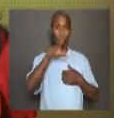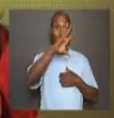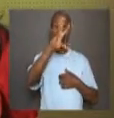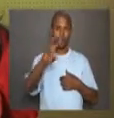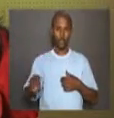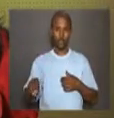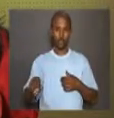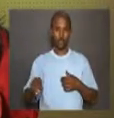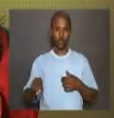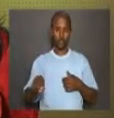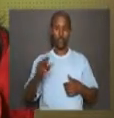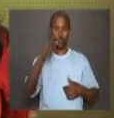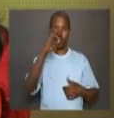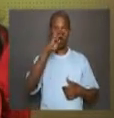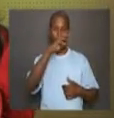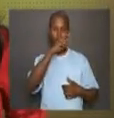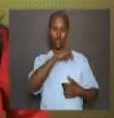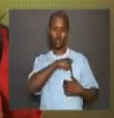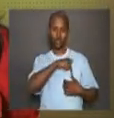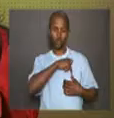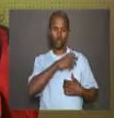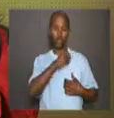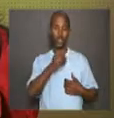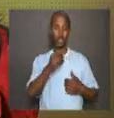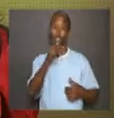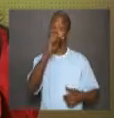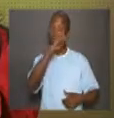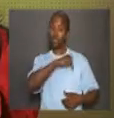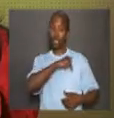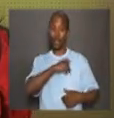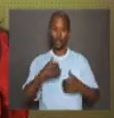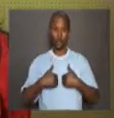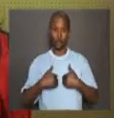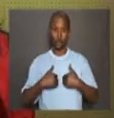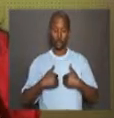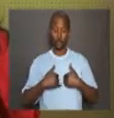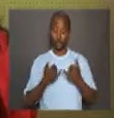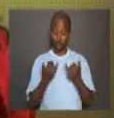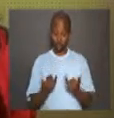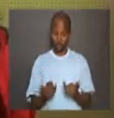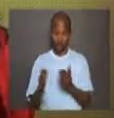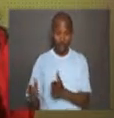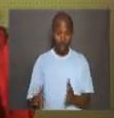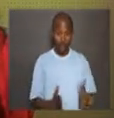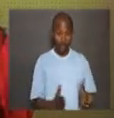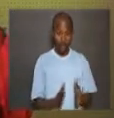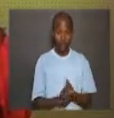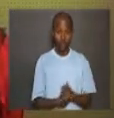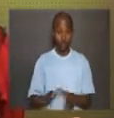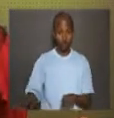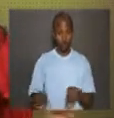commissions, wages, and salaries. Are you ready to start the lesson,